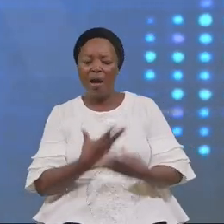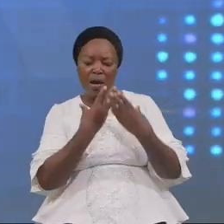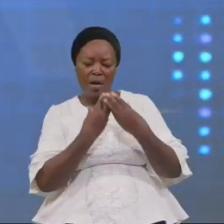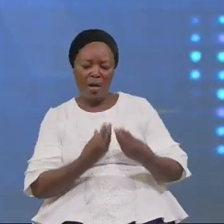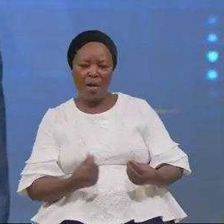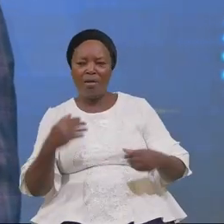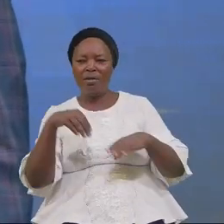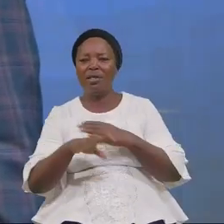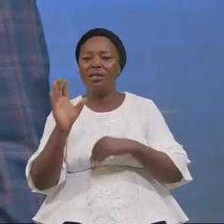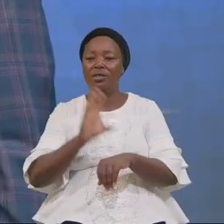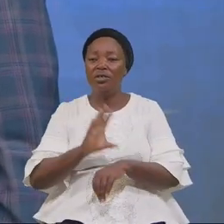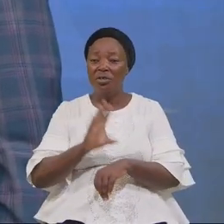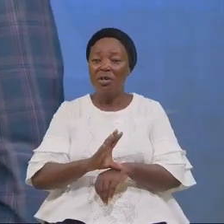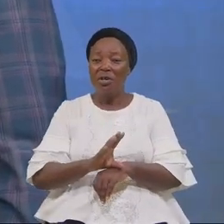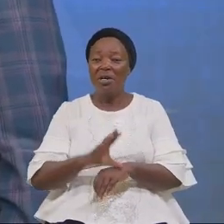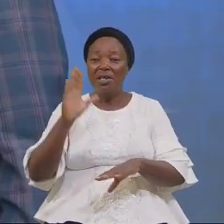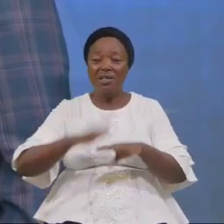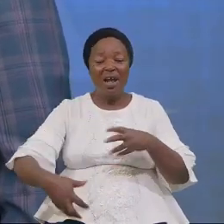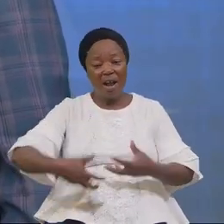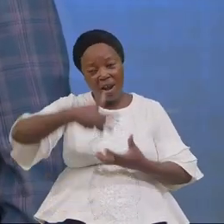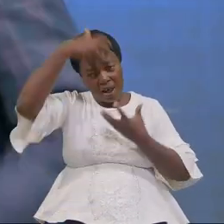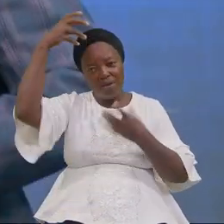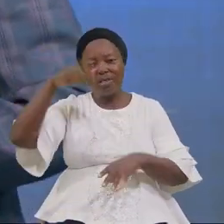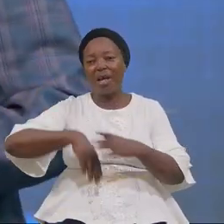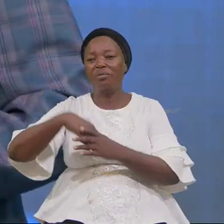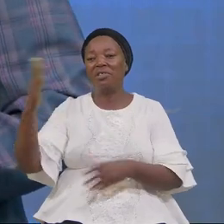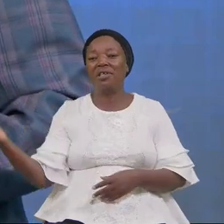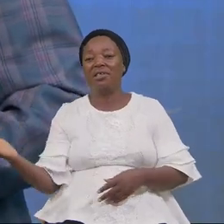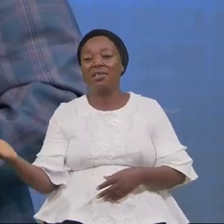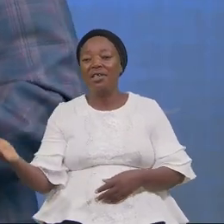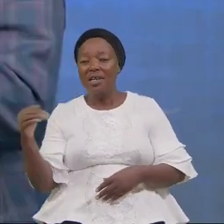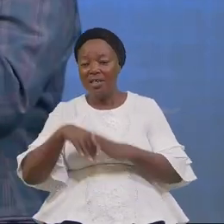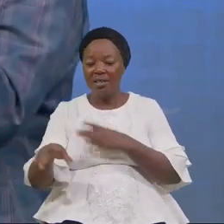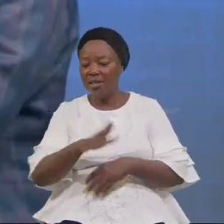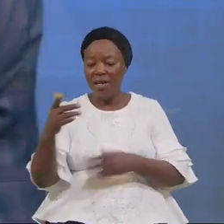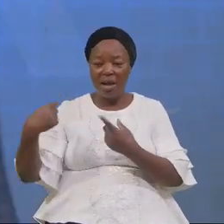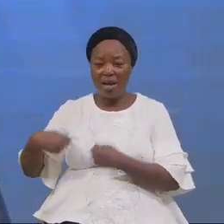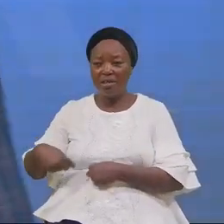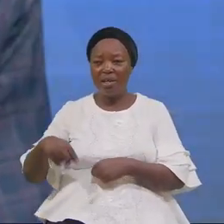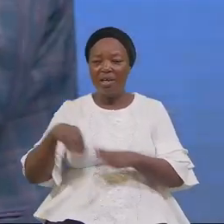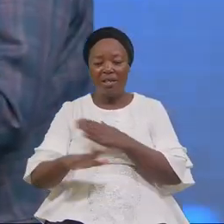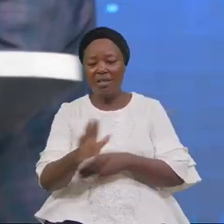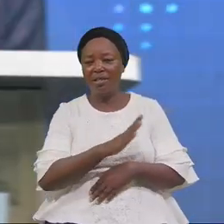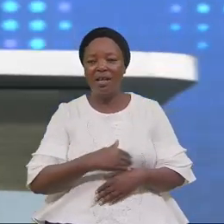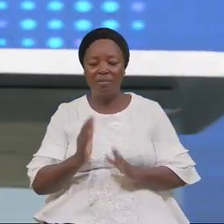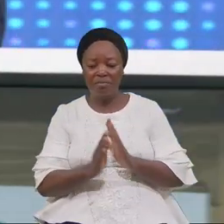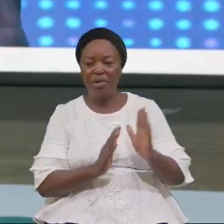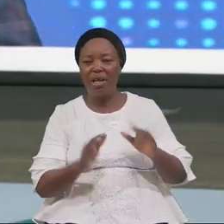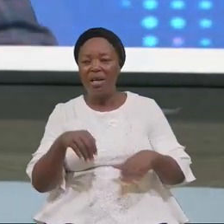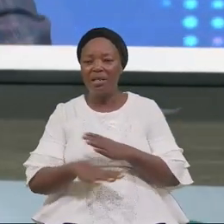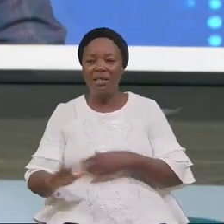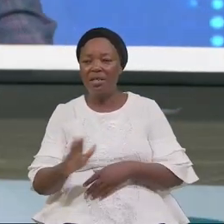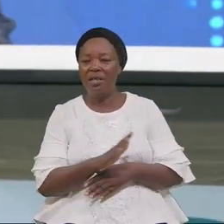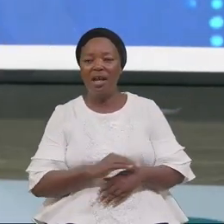church, they are lions outside. In their heart, in their plan, in their